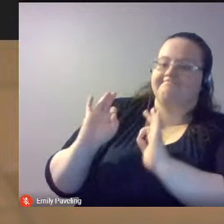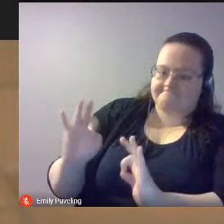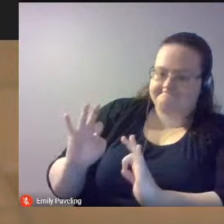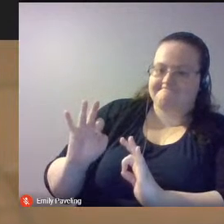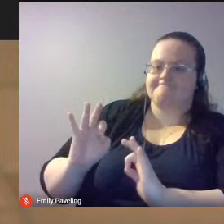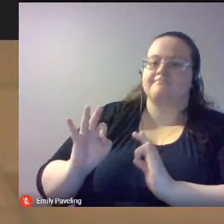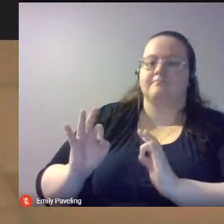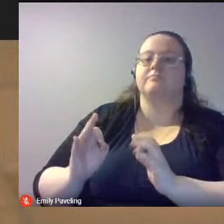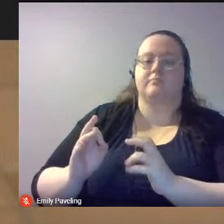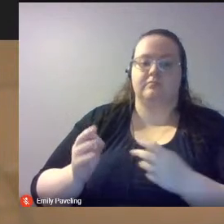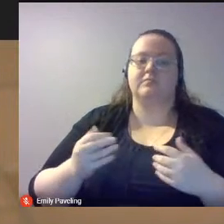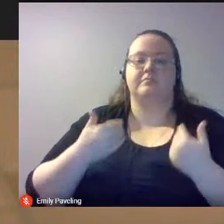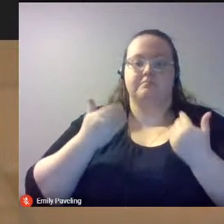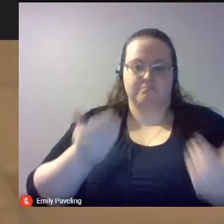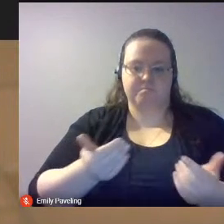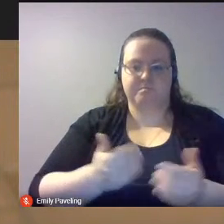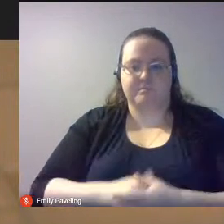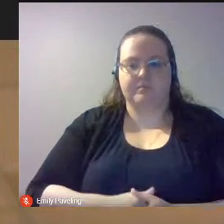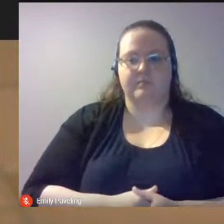self-isolate. It is available on